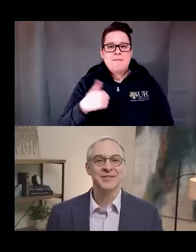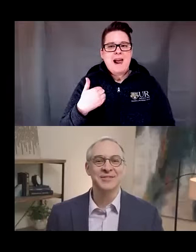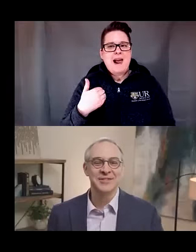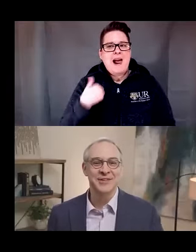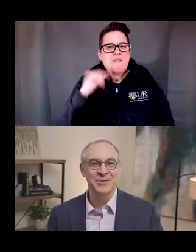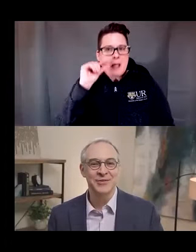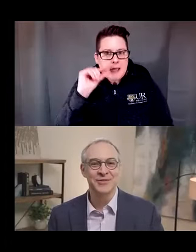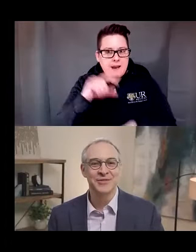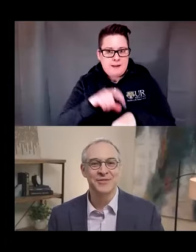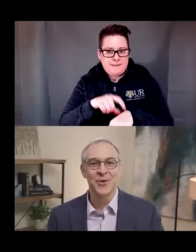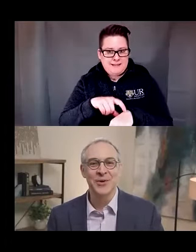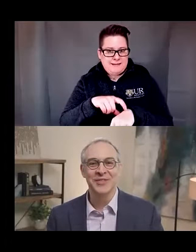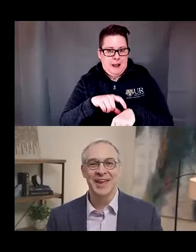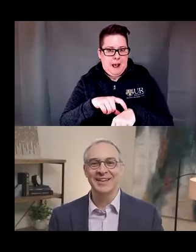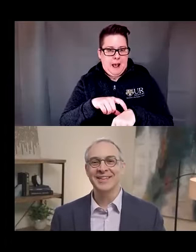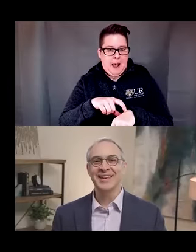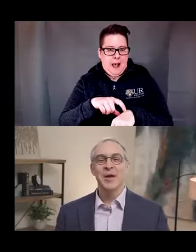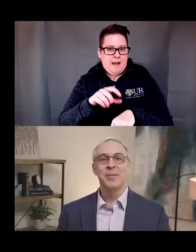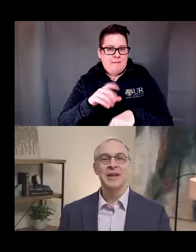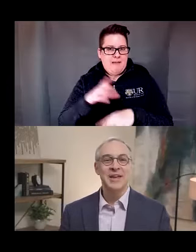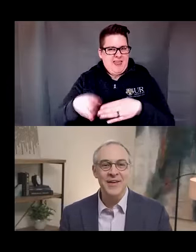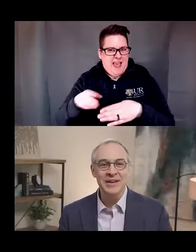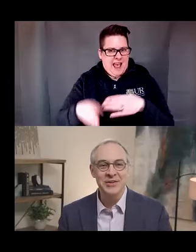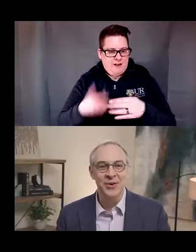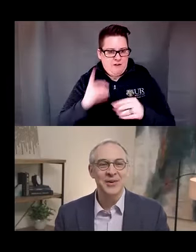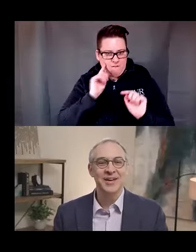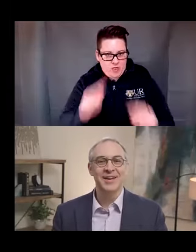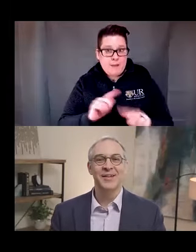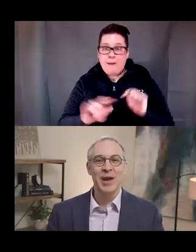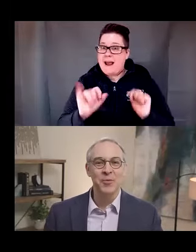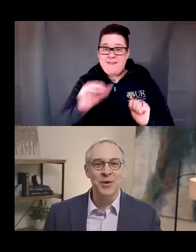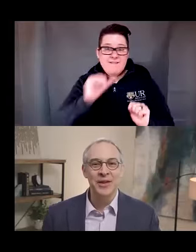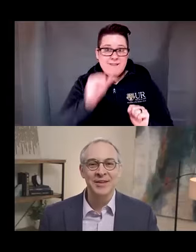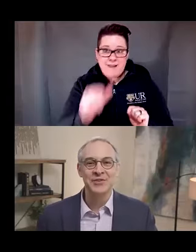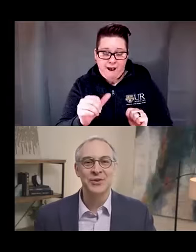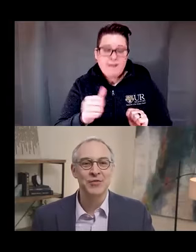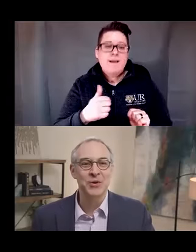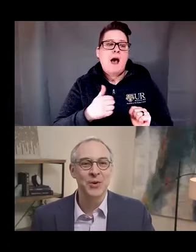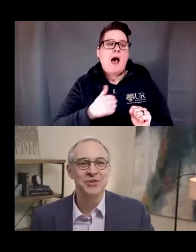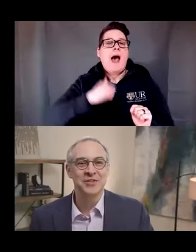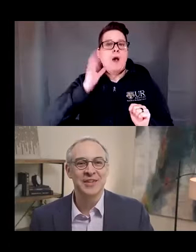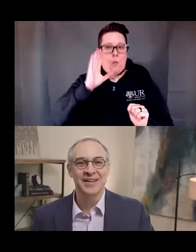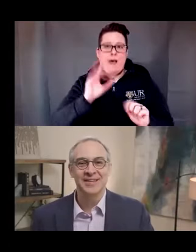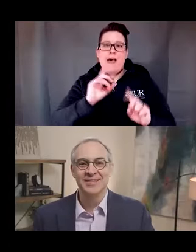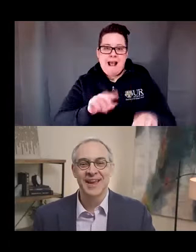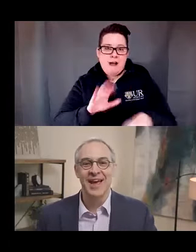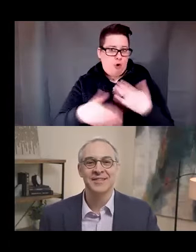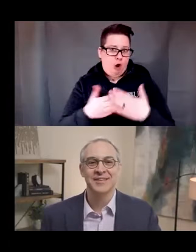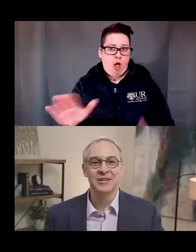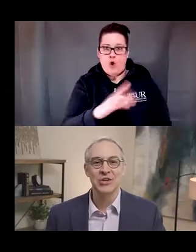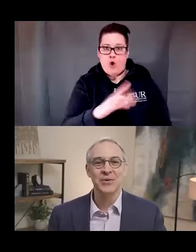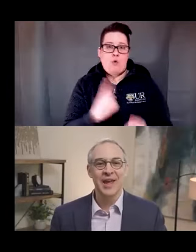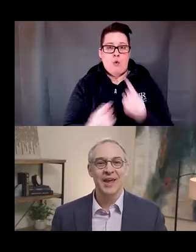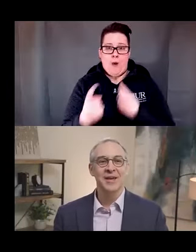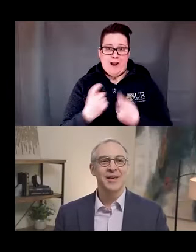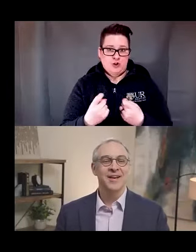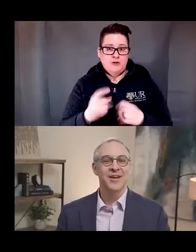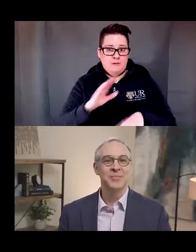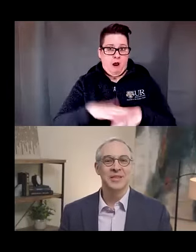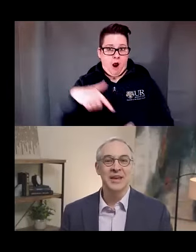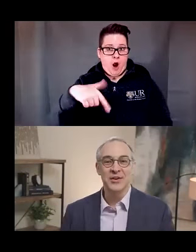that I'll devote at the end, but if I don't, I will answer every question that is asked in the